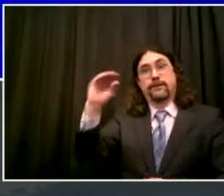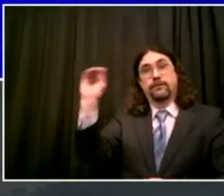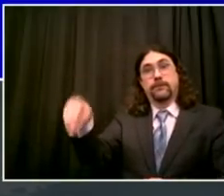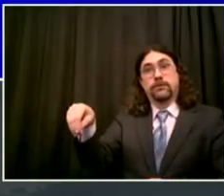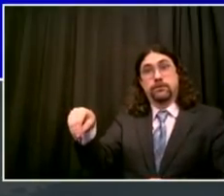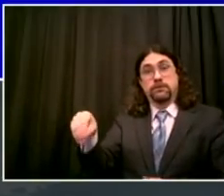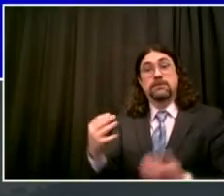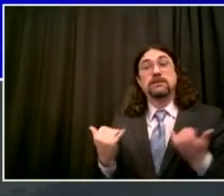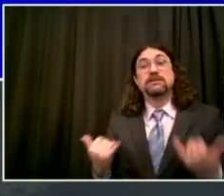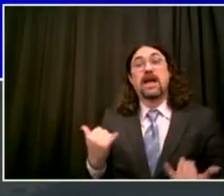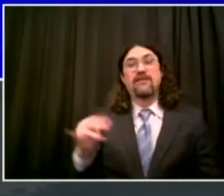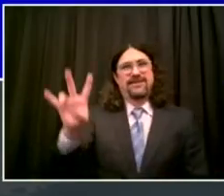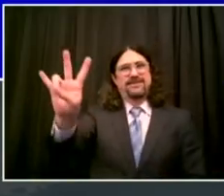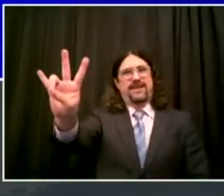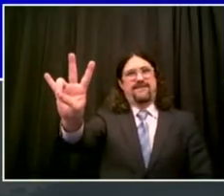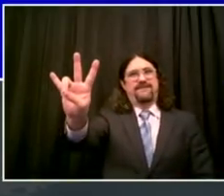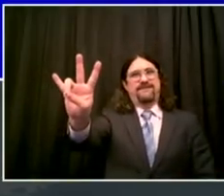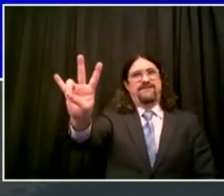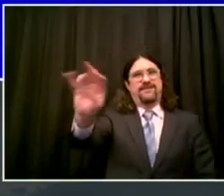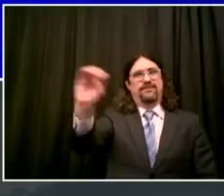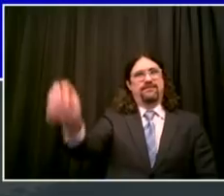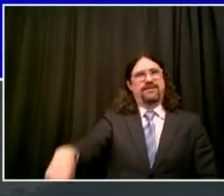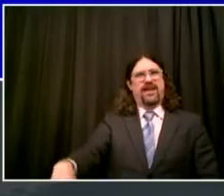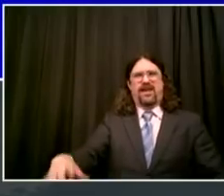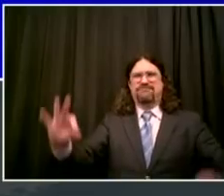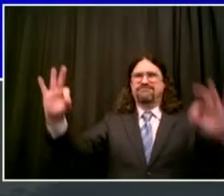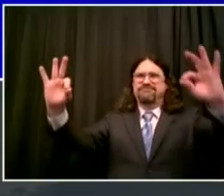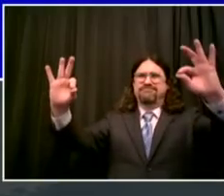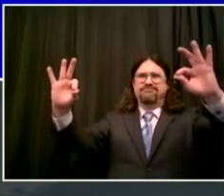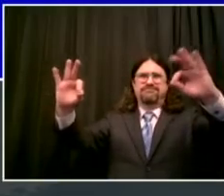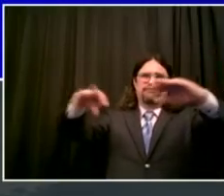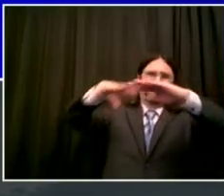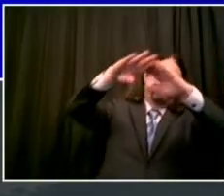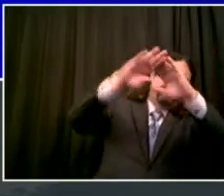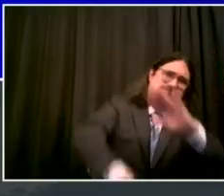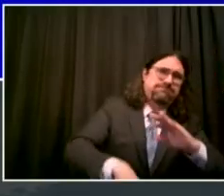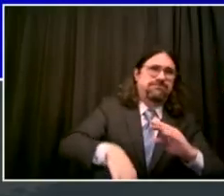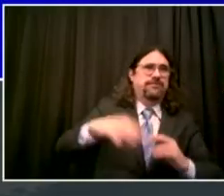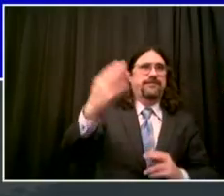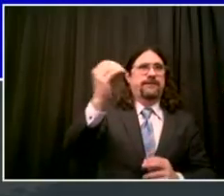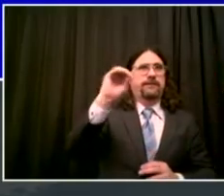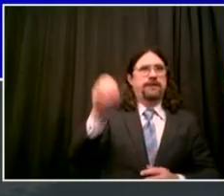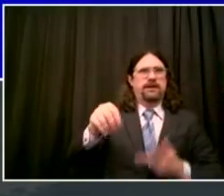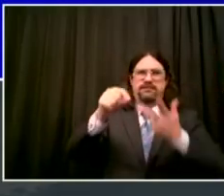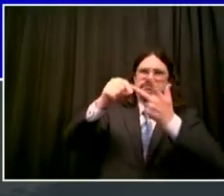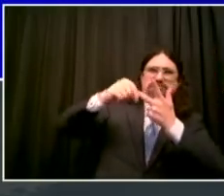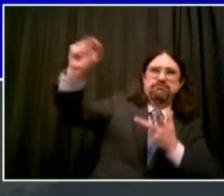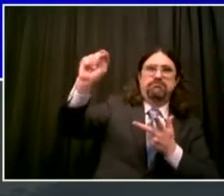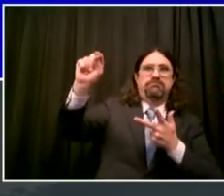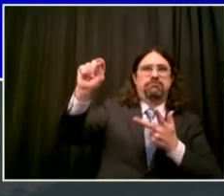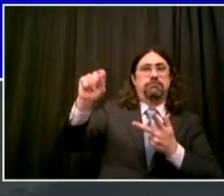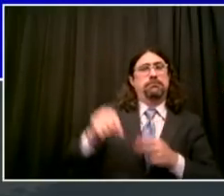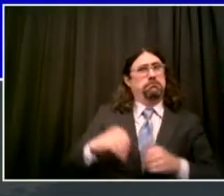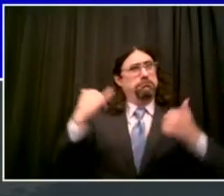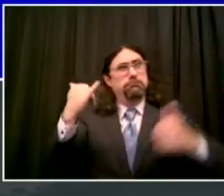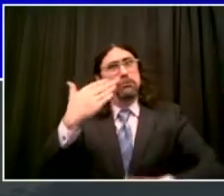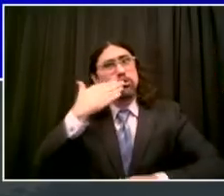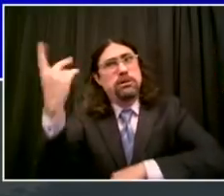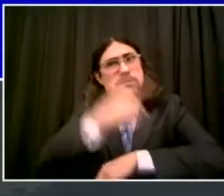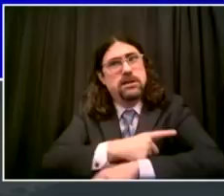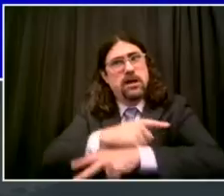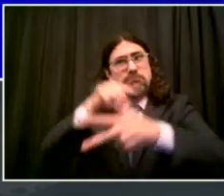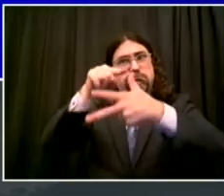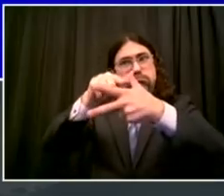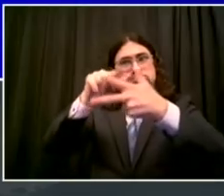progress on that front. So a very good day. We're moving in the right direction steadily. We're getting ready for that restart in the first half of June.